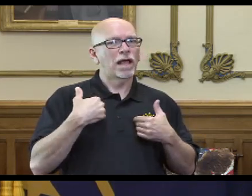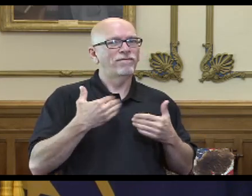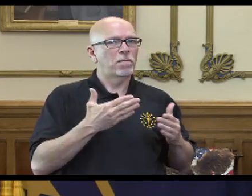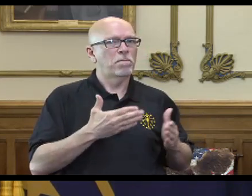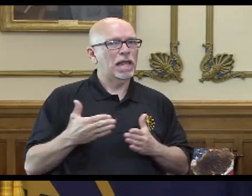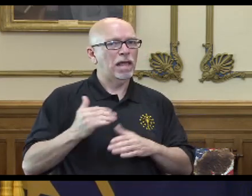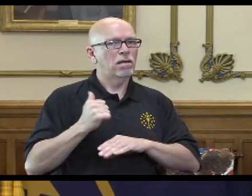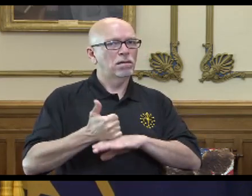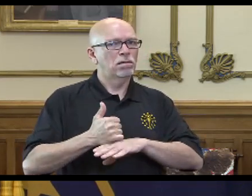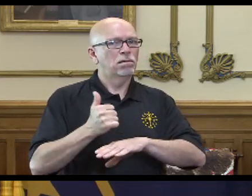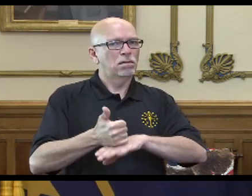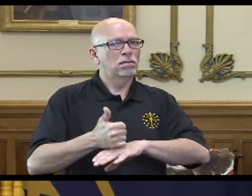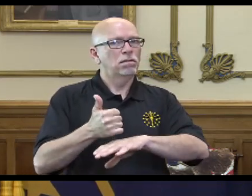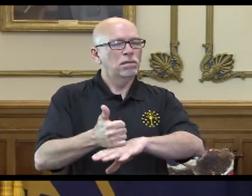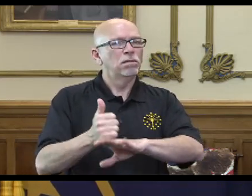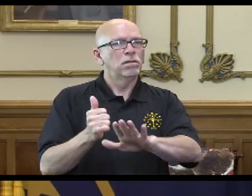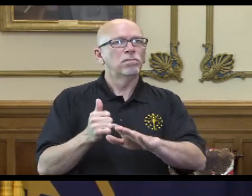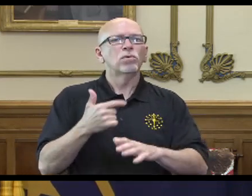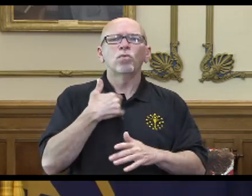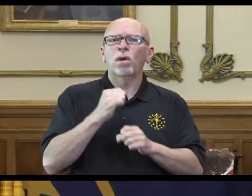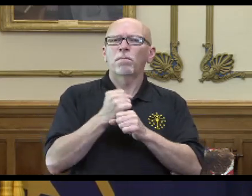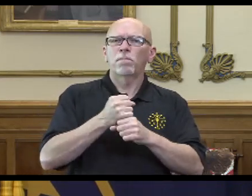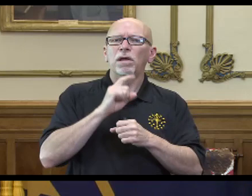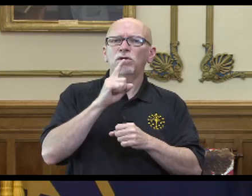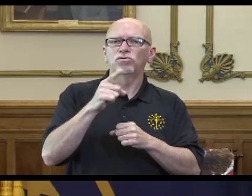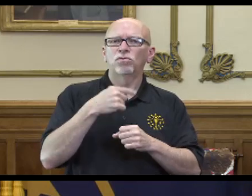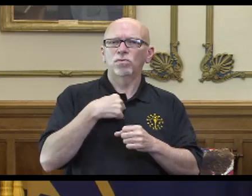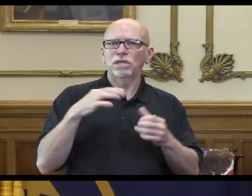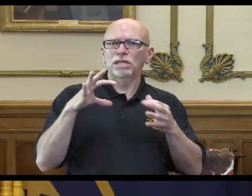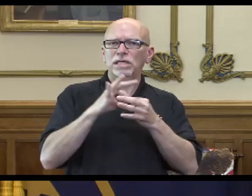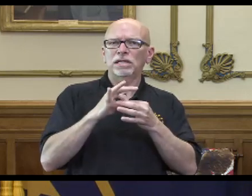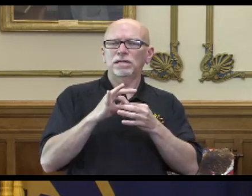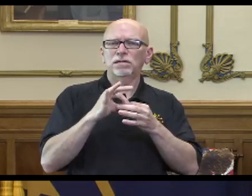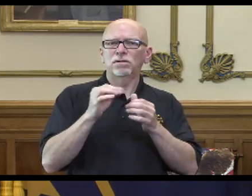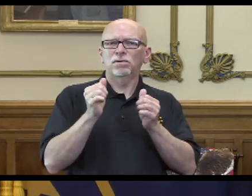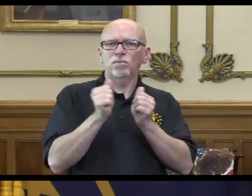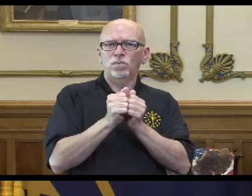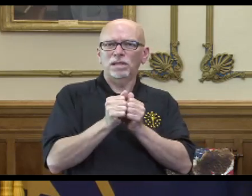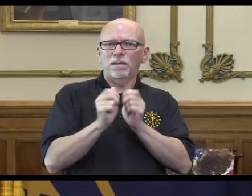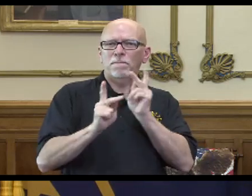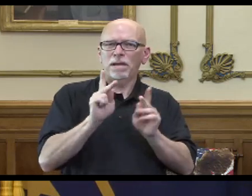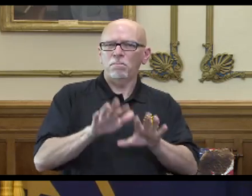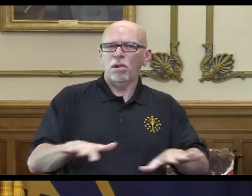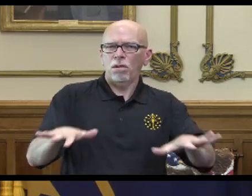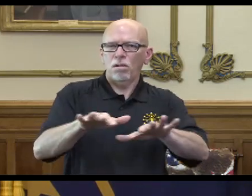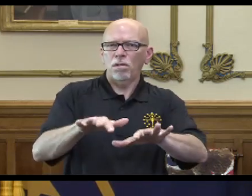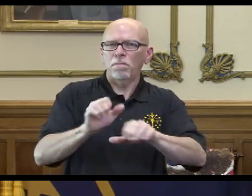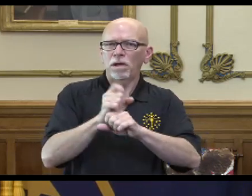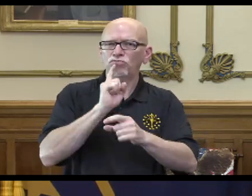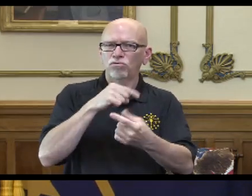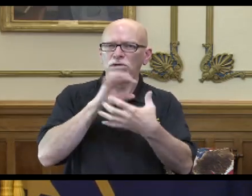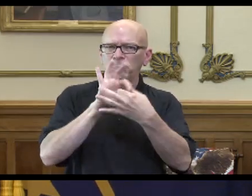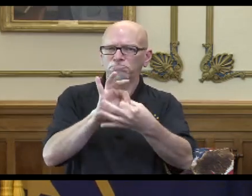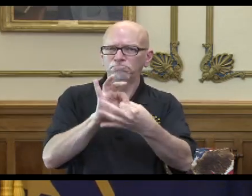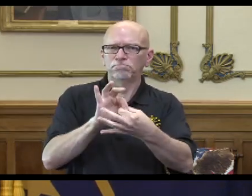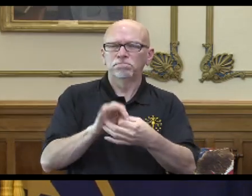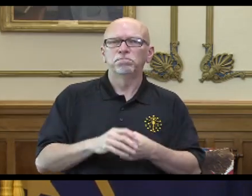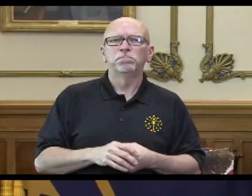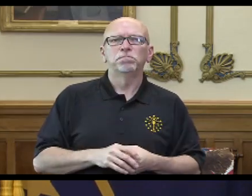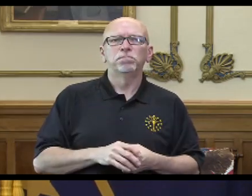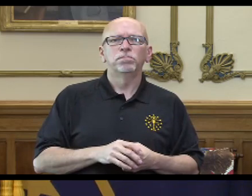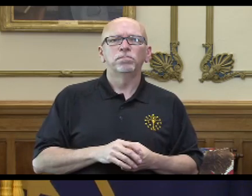in place, we wanted to make sure we were connecting with directly the individual, the people,